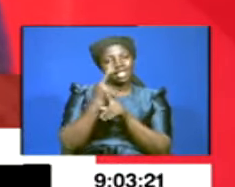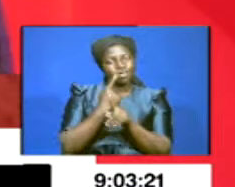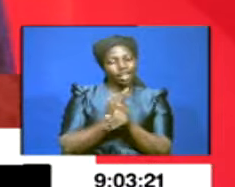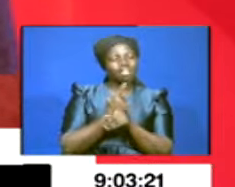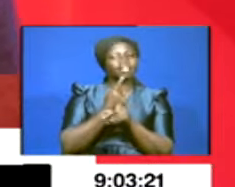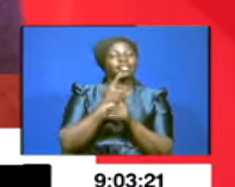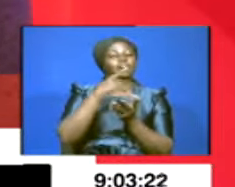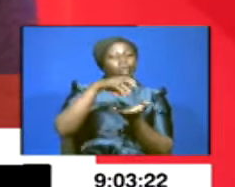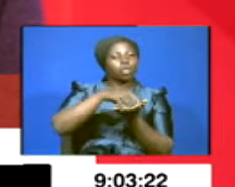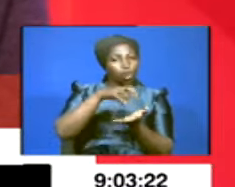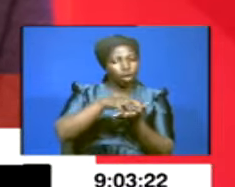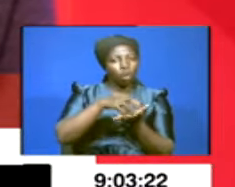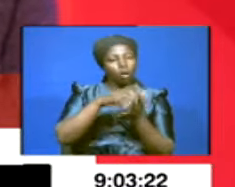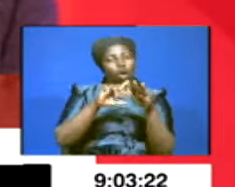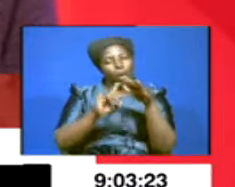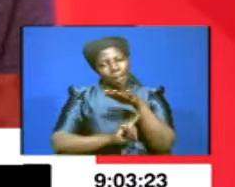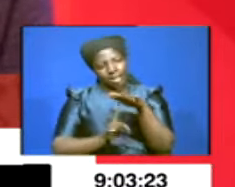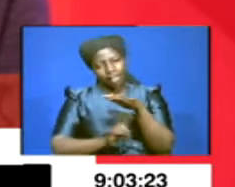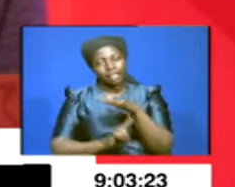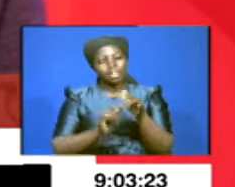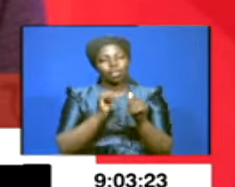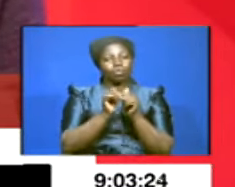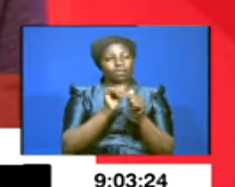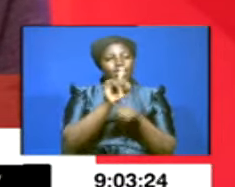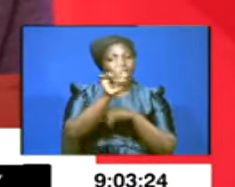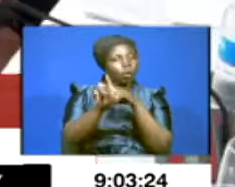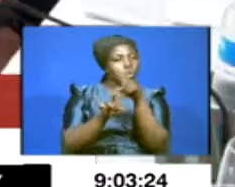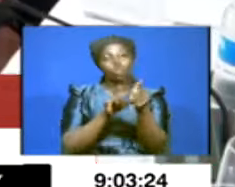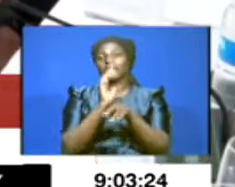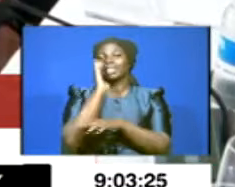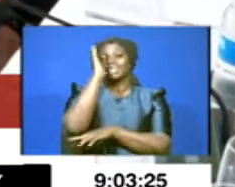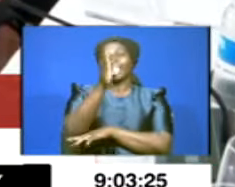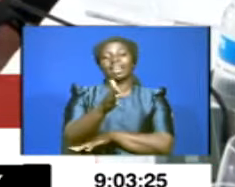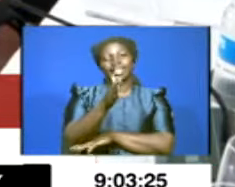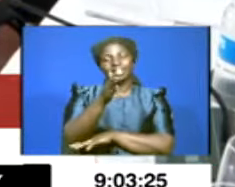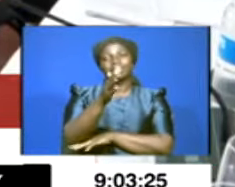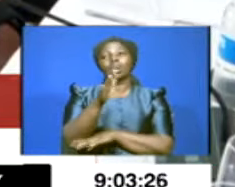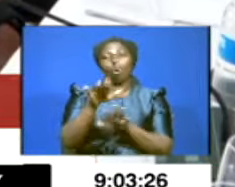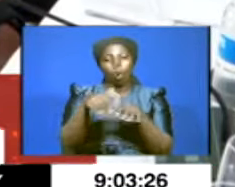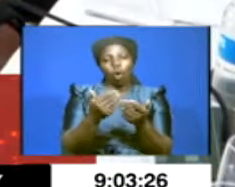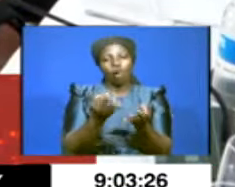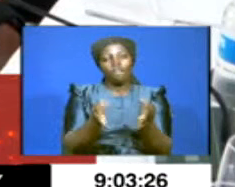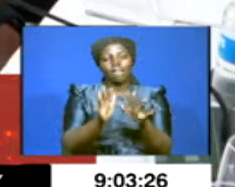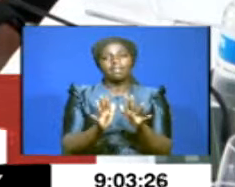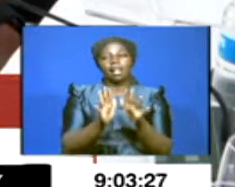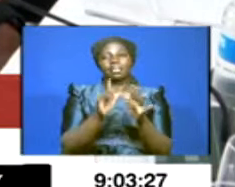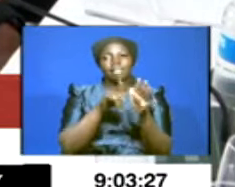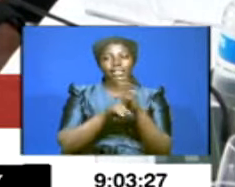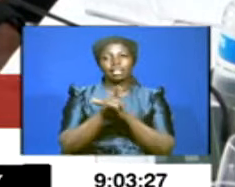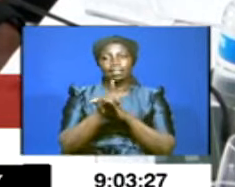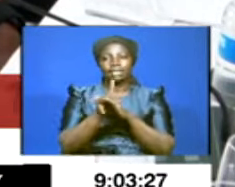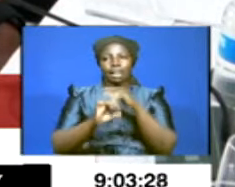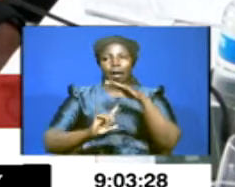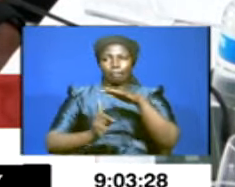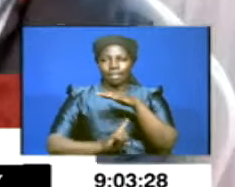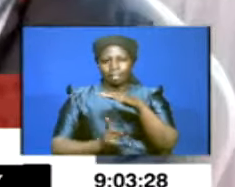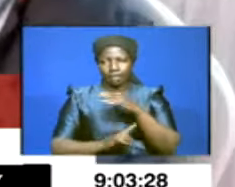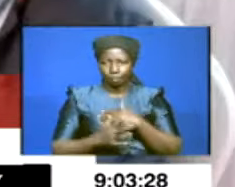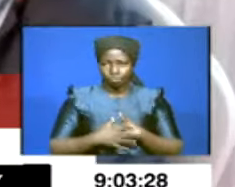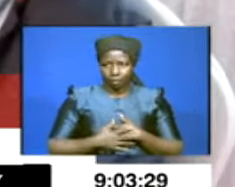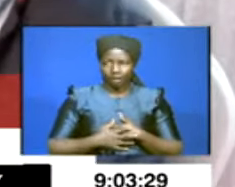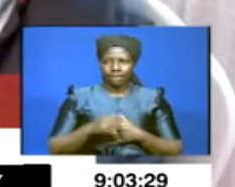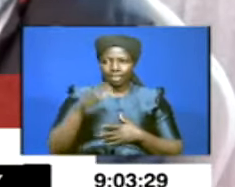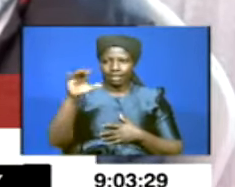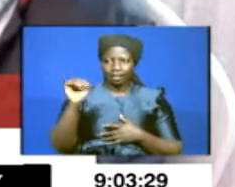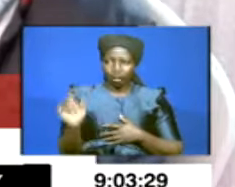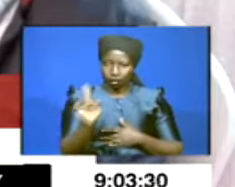to, or officers in their respective dockets. While the CSS will appear before any house separately, there is also